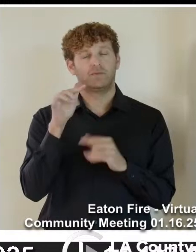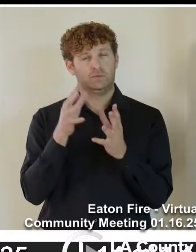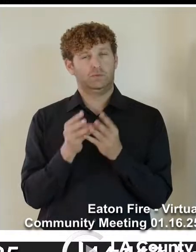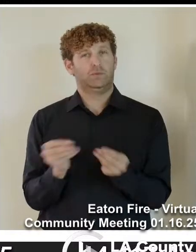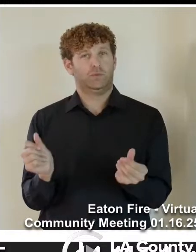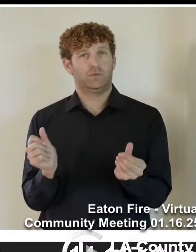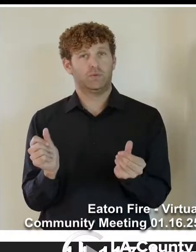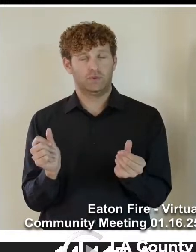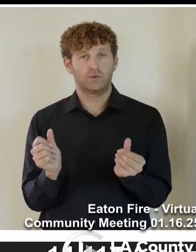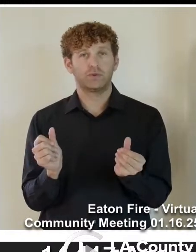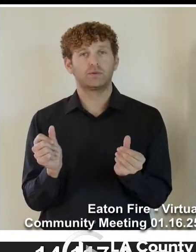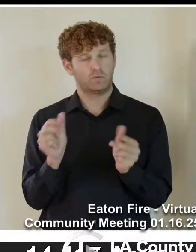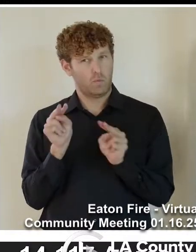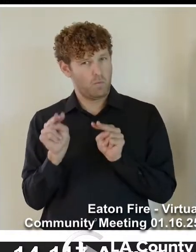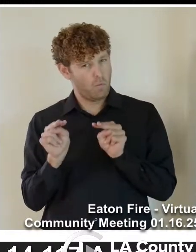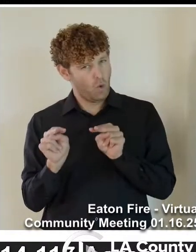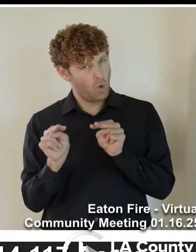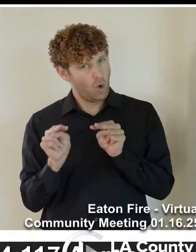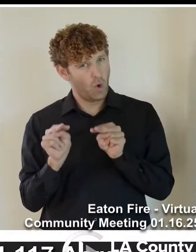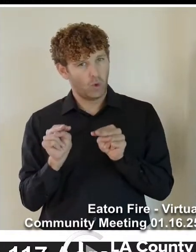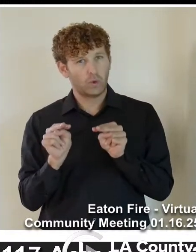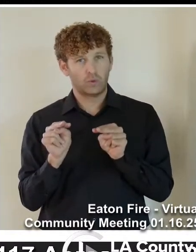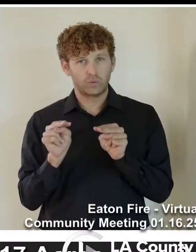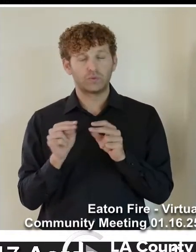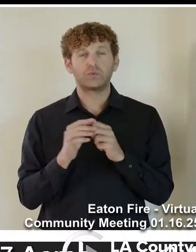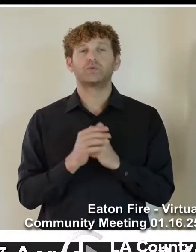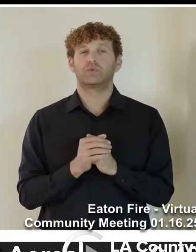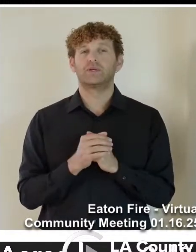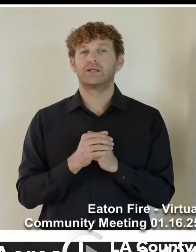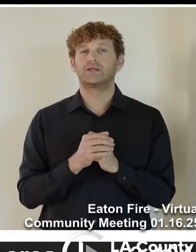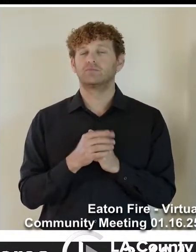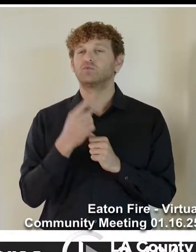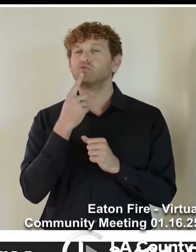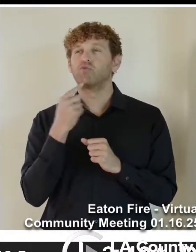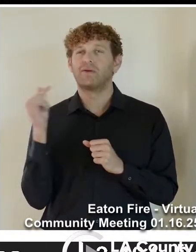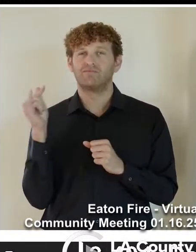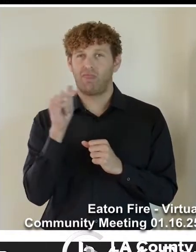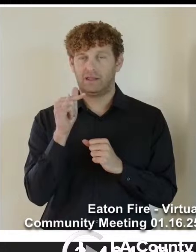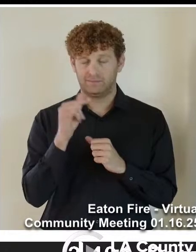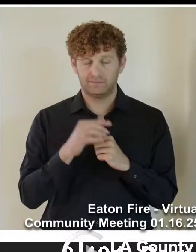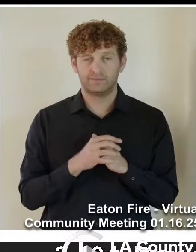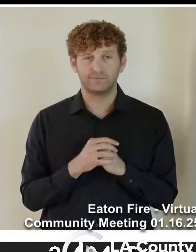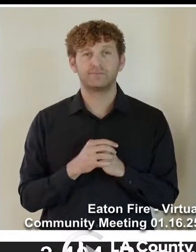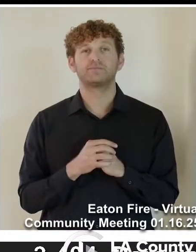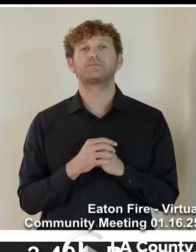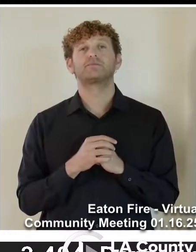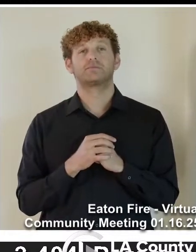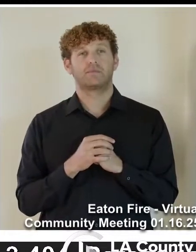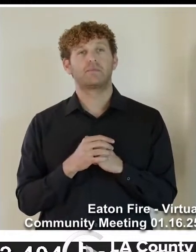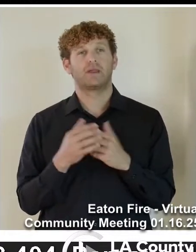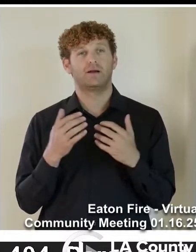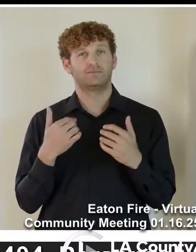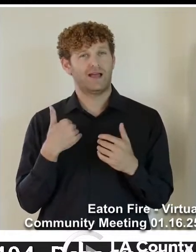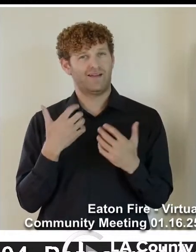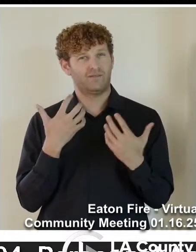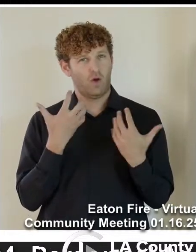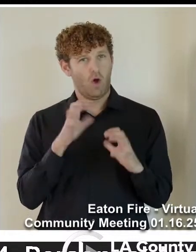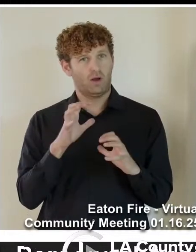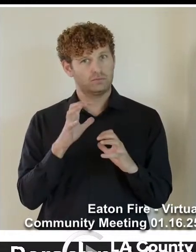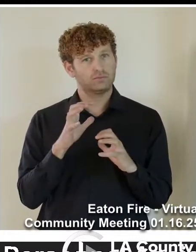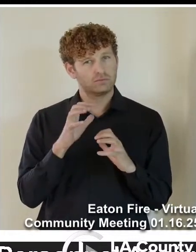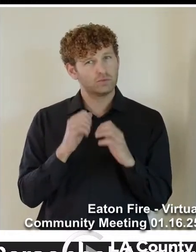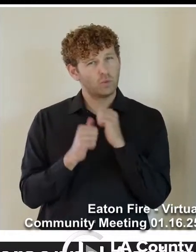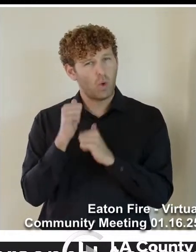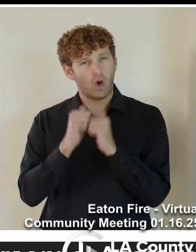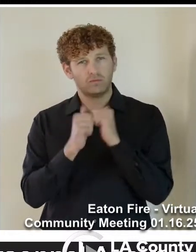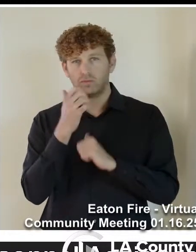monitor that with infrared flights. We still have some hot structures down in the Altadena area that we're working